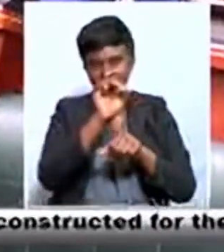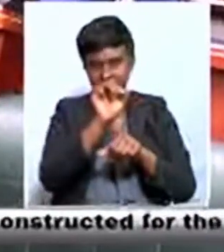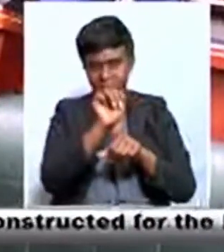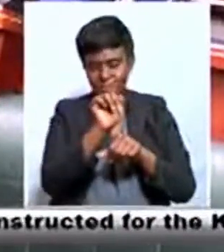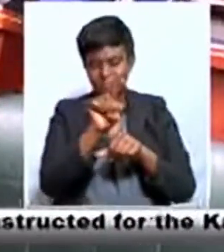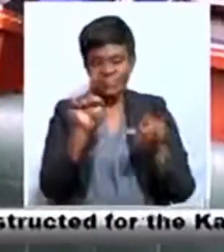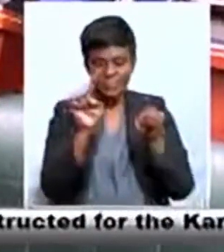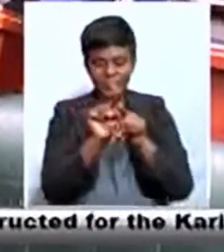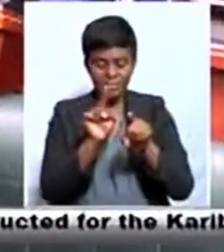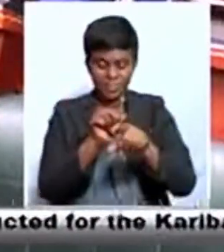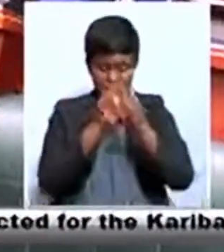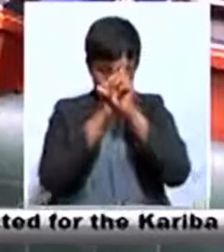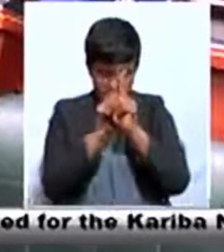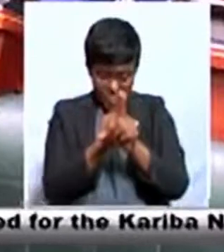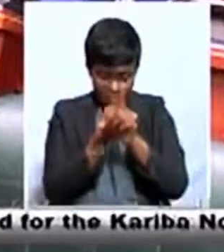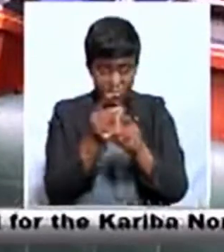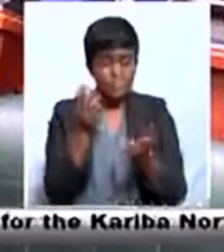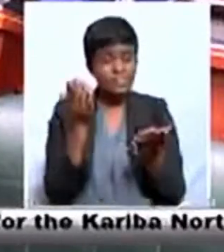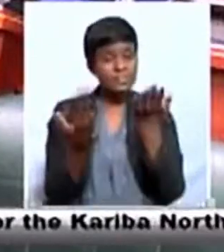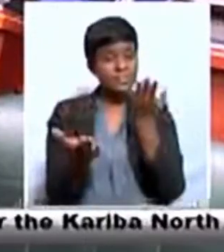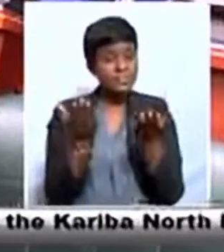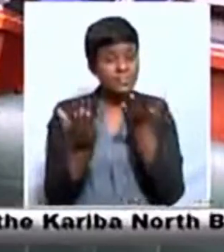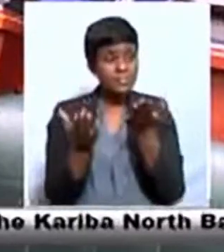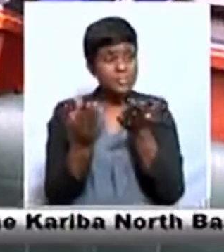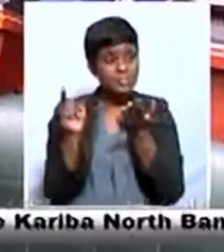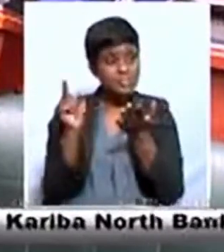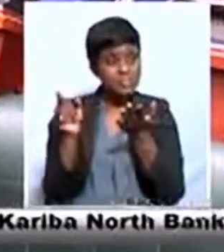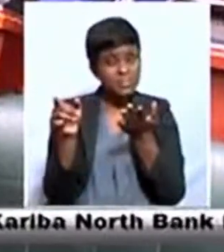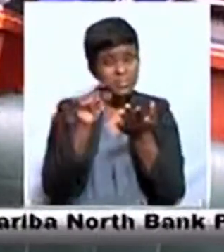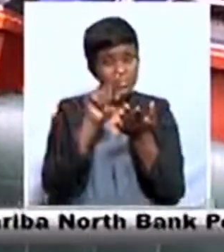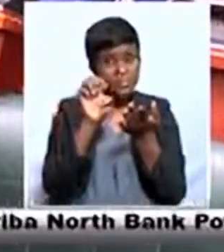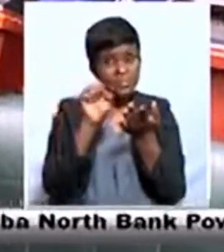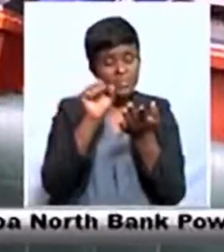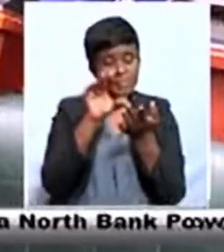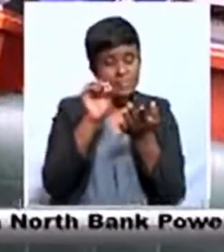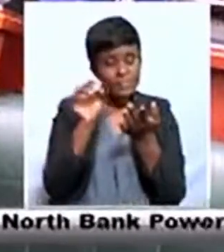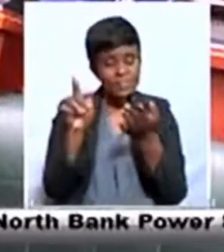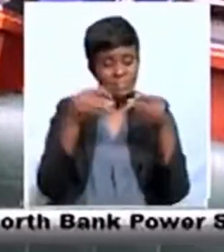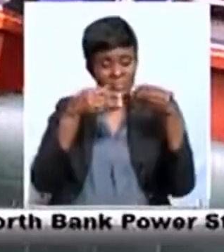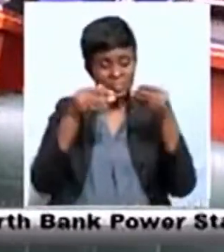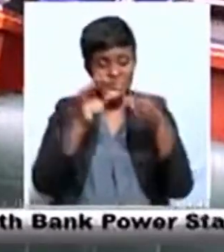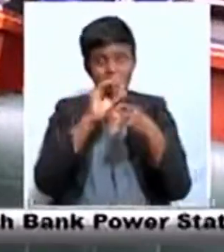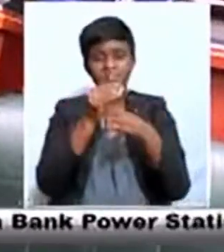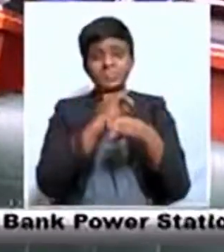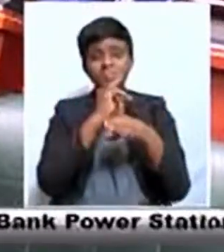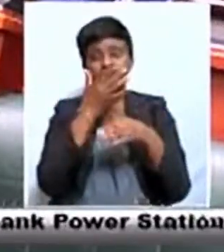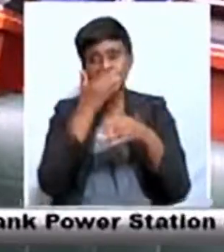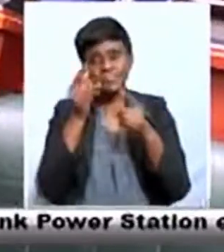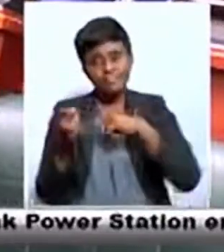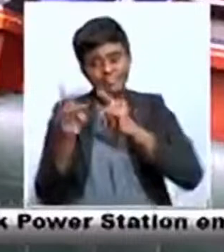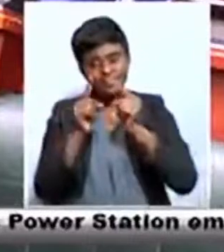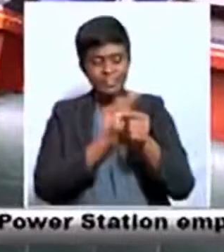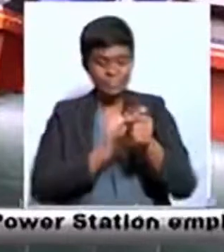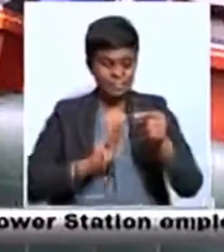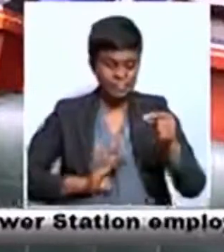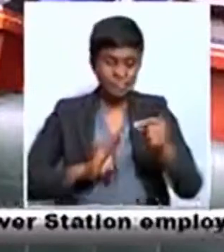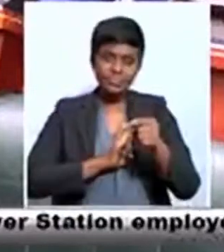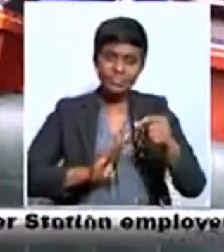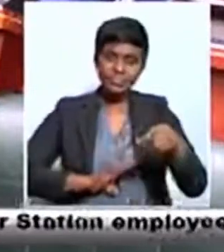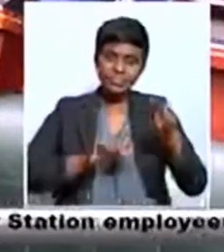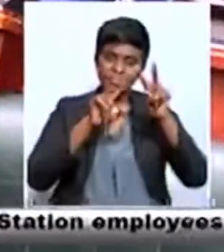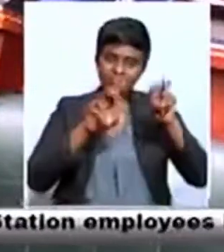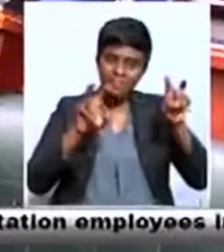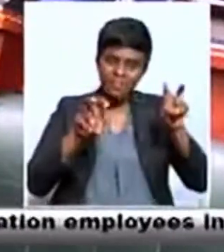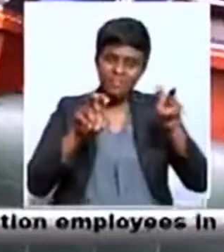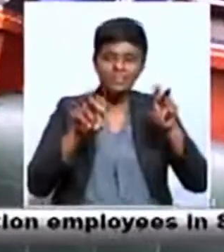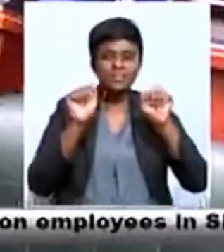a decision as to whether ZESCO is going to sell them or not has to be taken to the board. The board has to evaluate whether it is worth it or